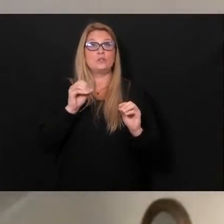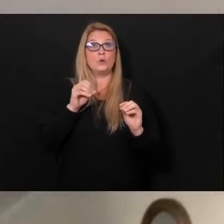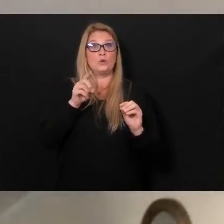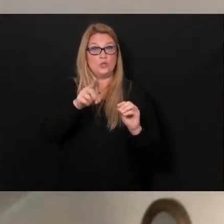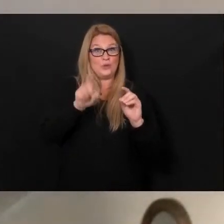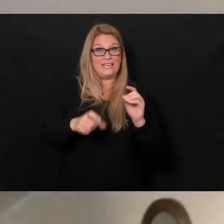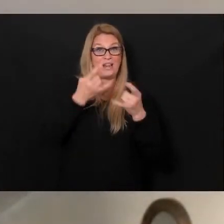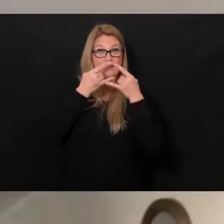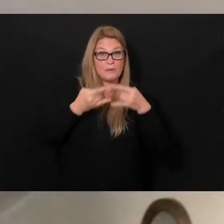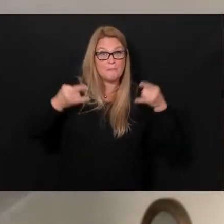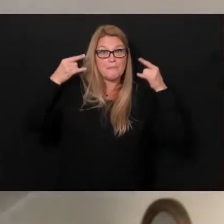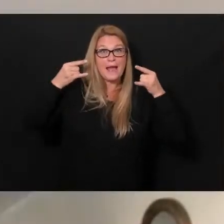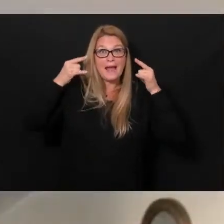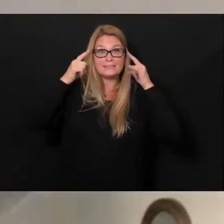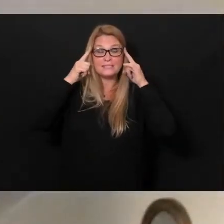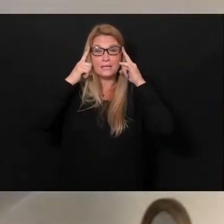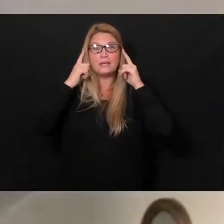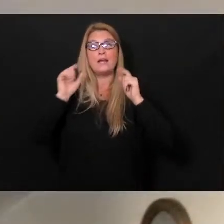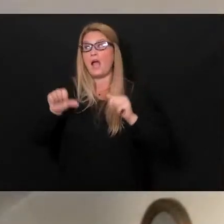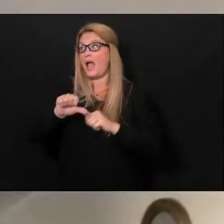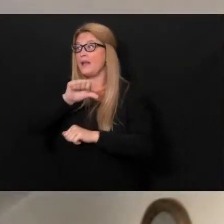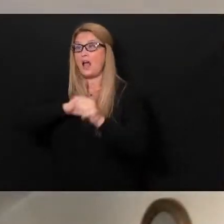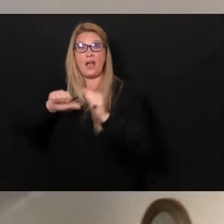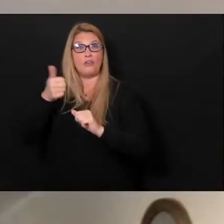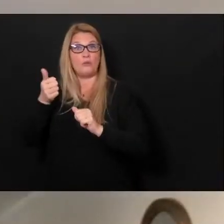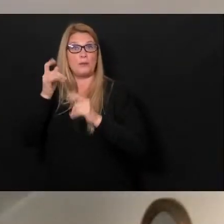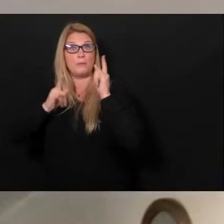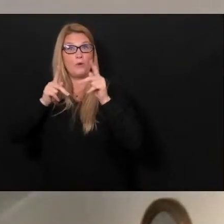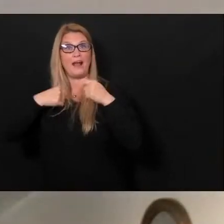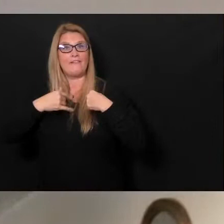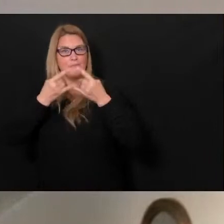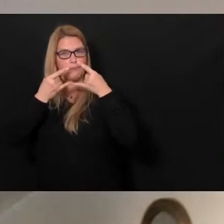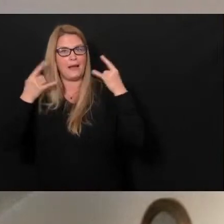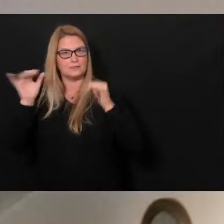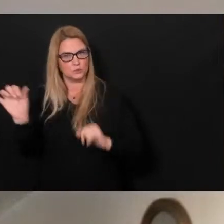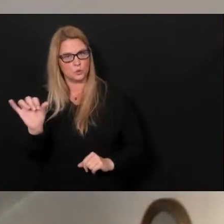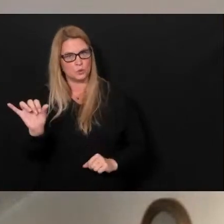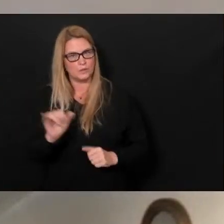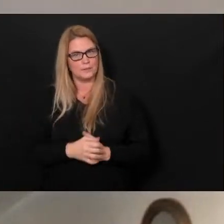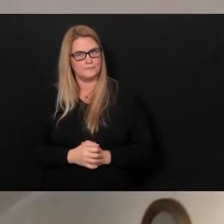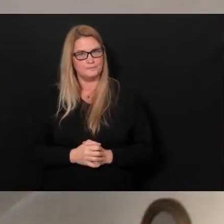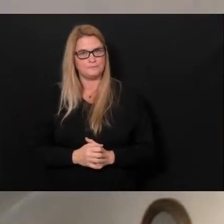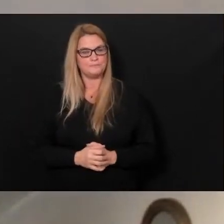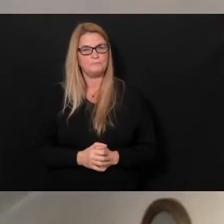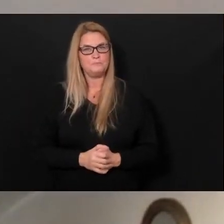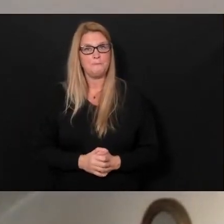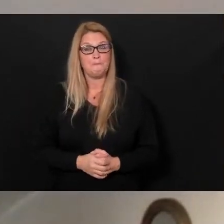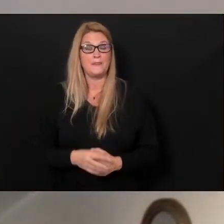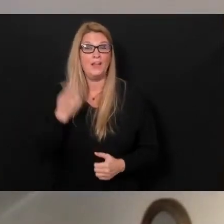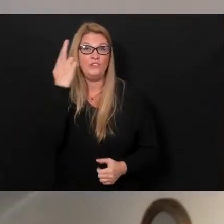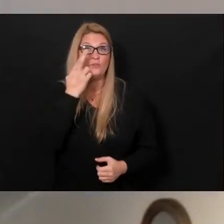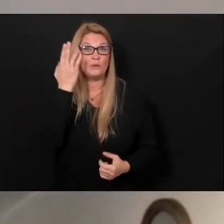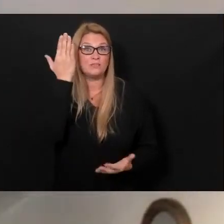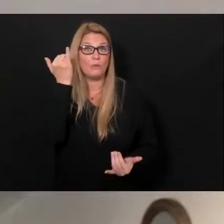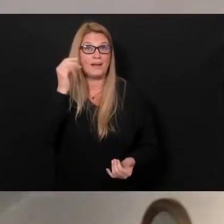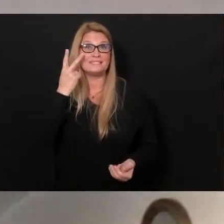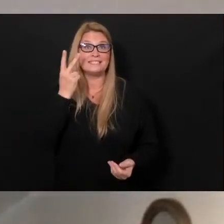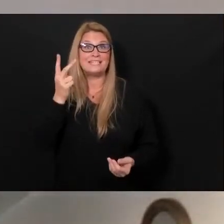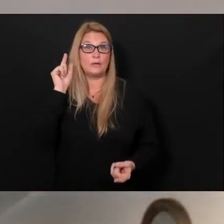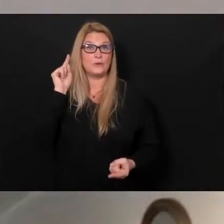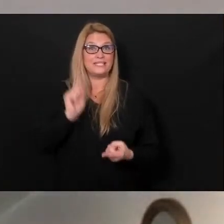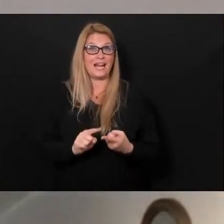other people around you still need to wear masks. And we believe that the reason why we're seeing reductions in the spread